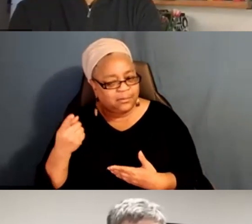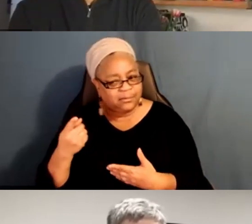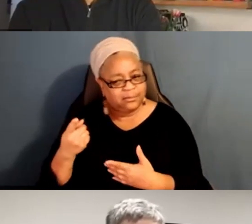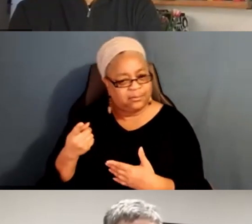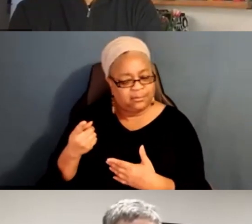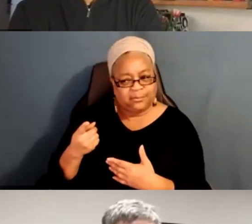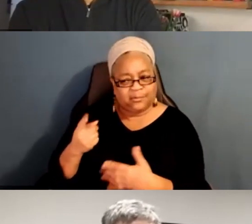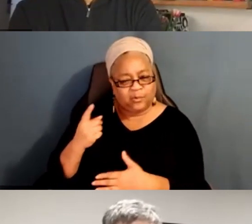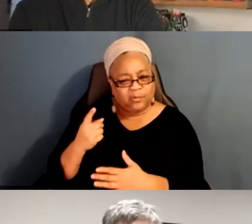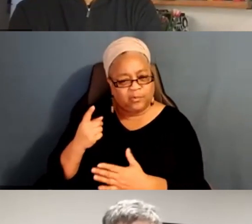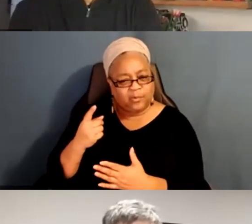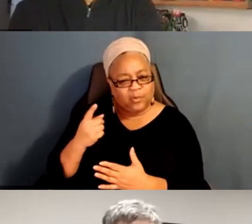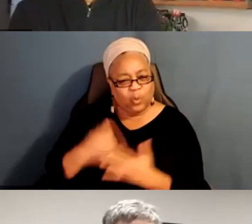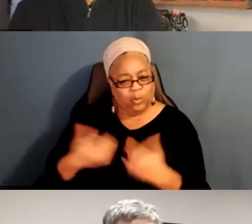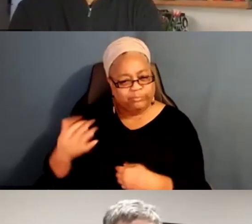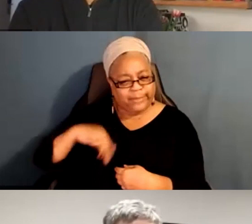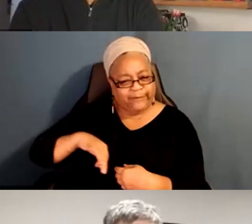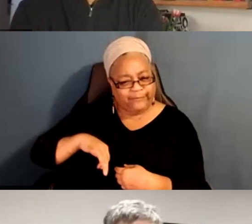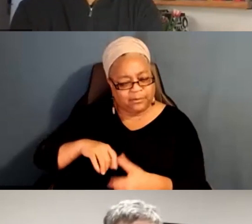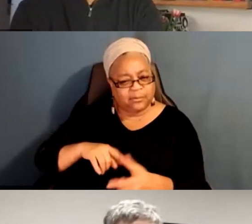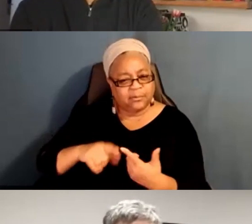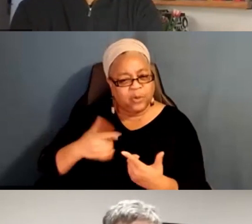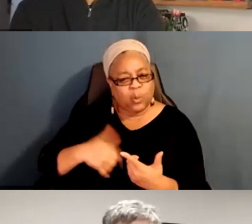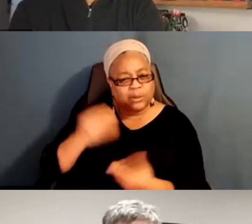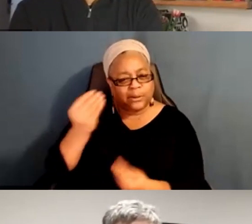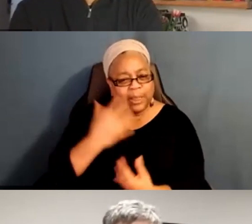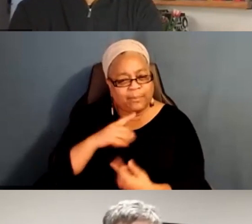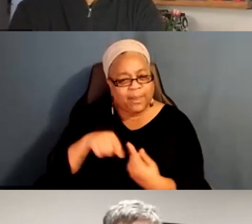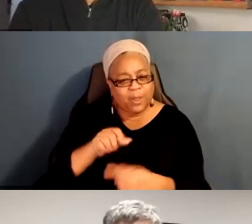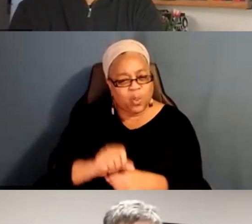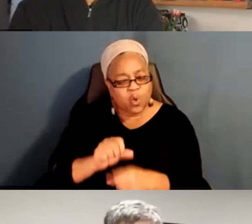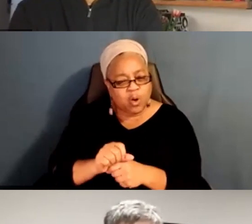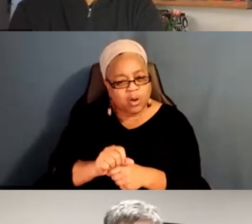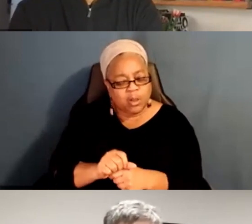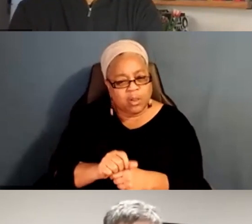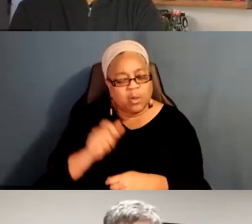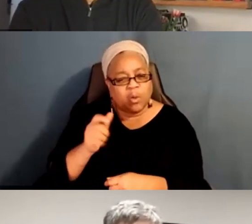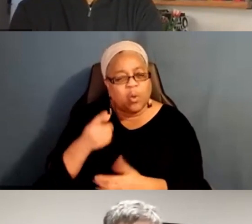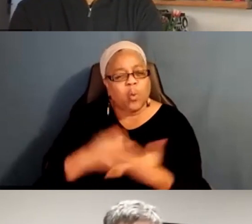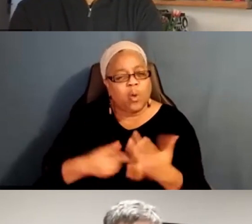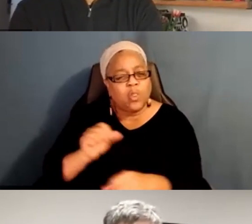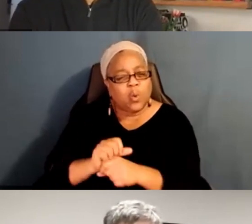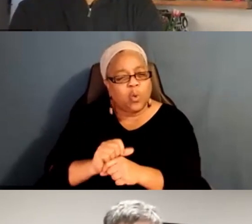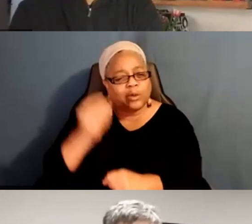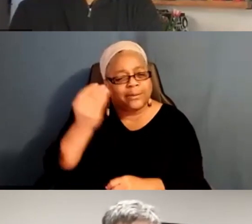me about these works? And what do these works tell us about a larger,